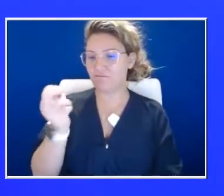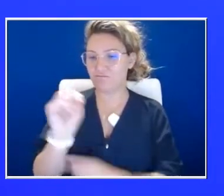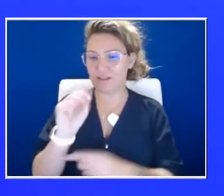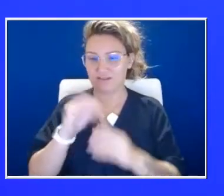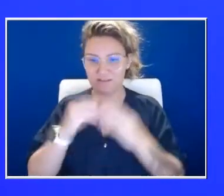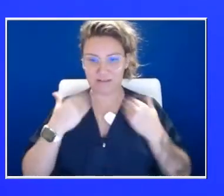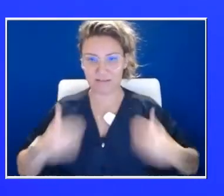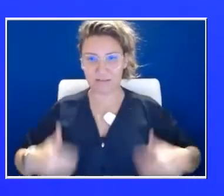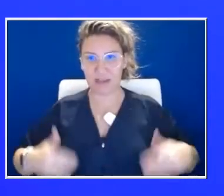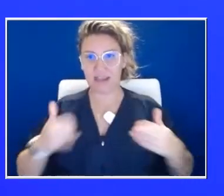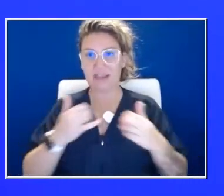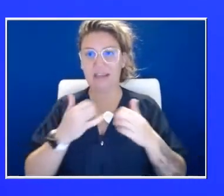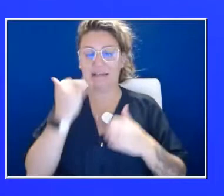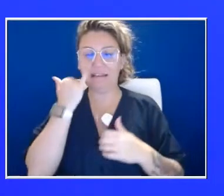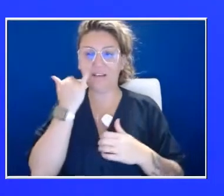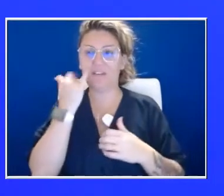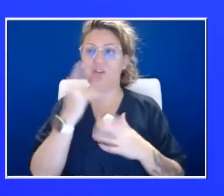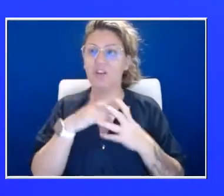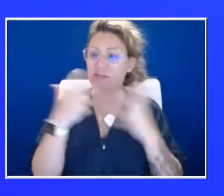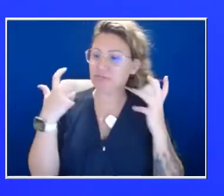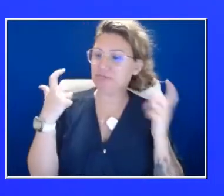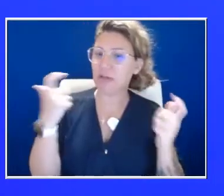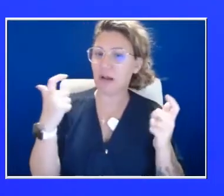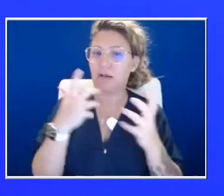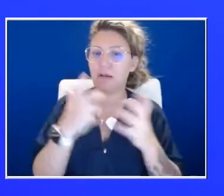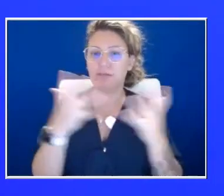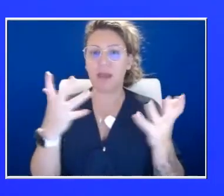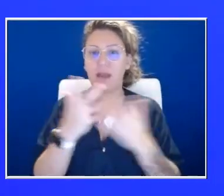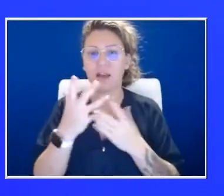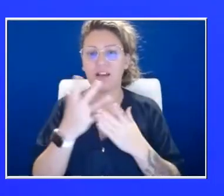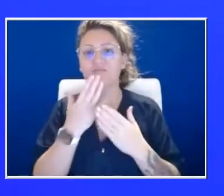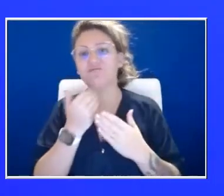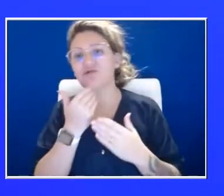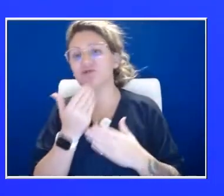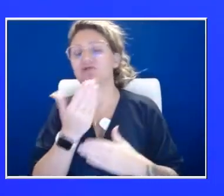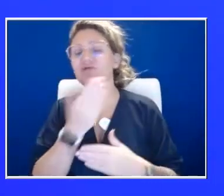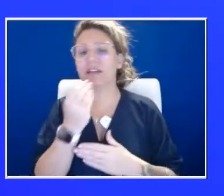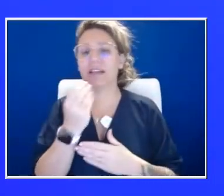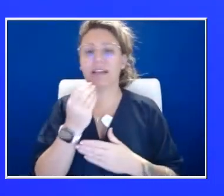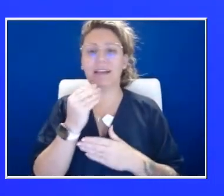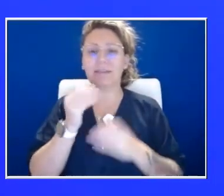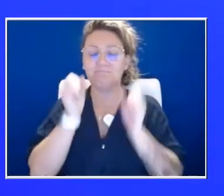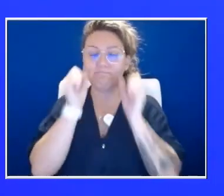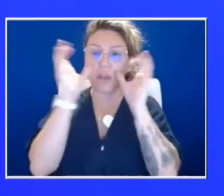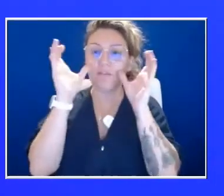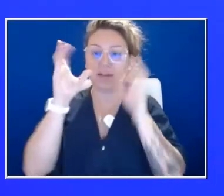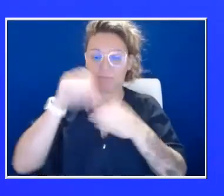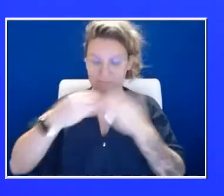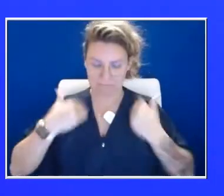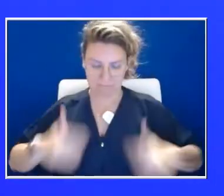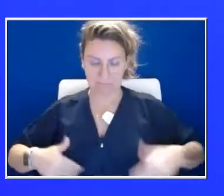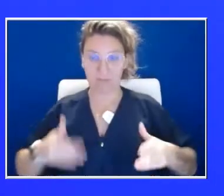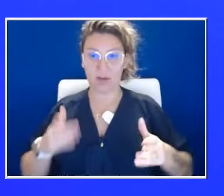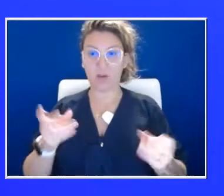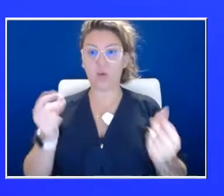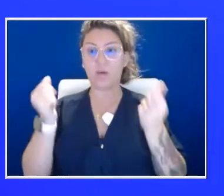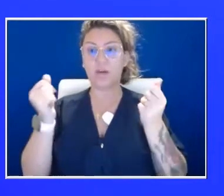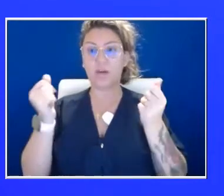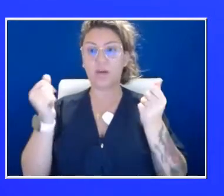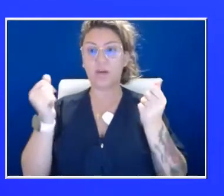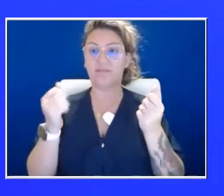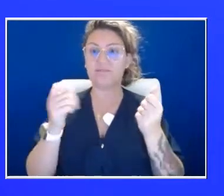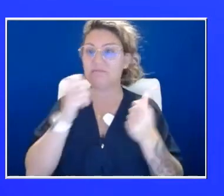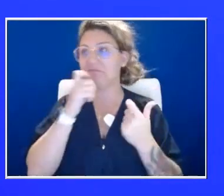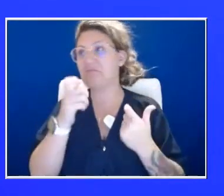large amount of sugar or caffeine or whatever it is that you put into your body, especially quickly in an unusual amount for